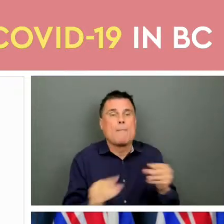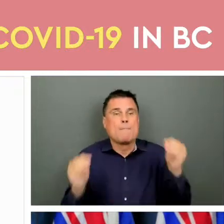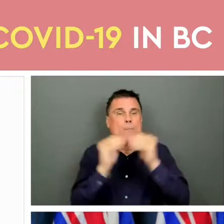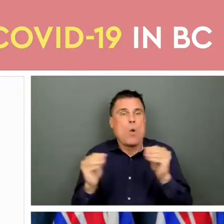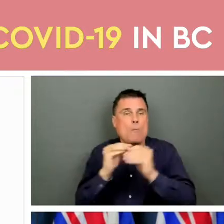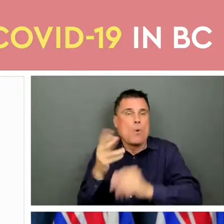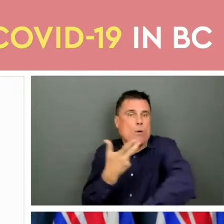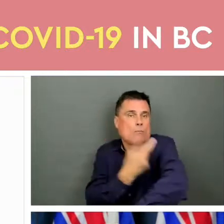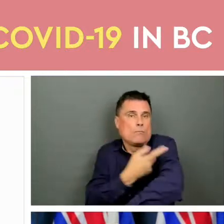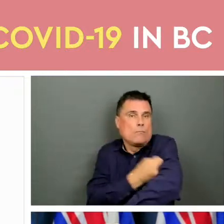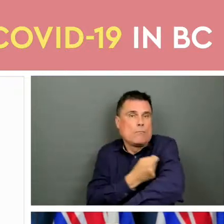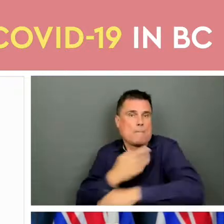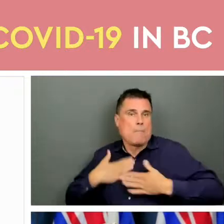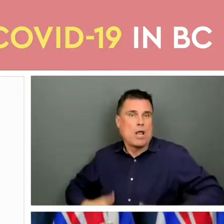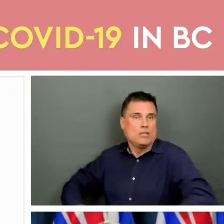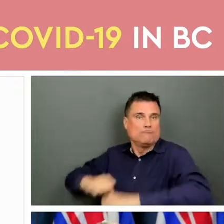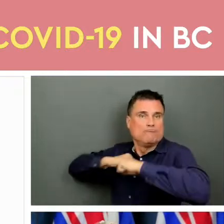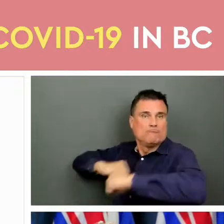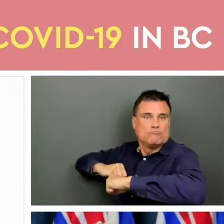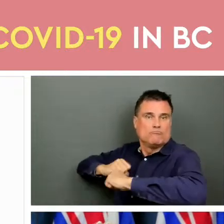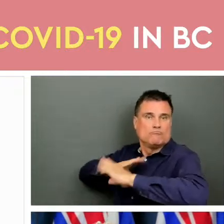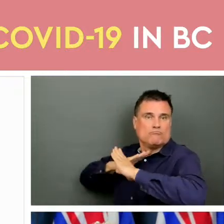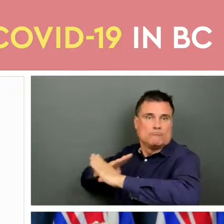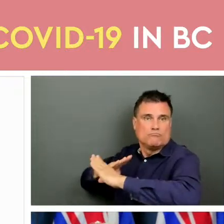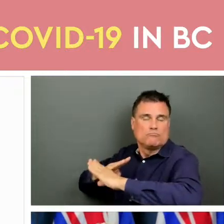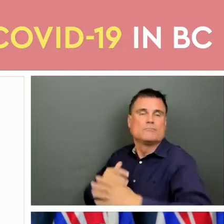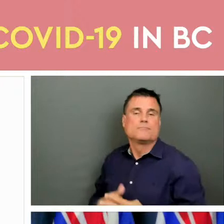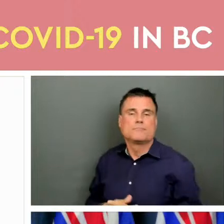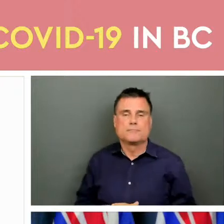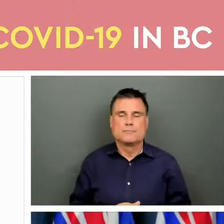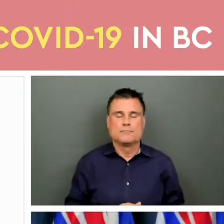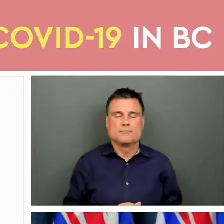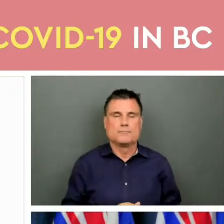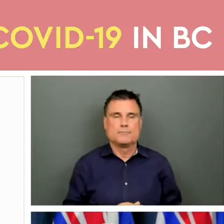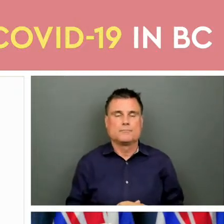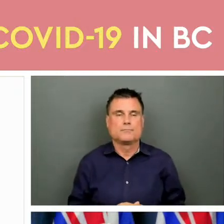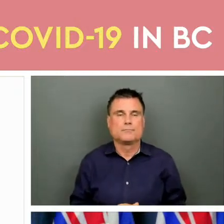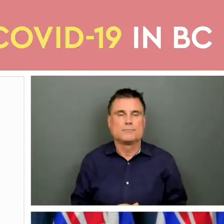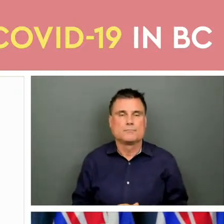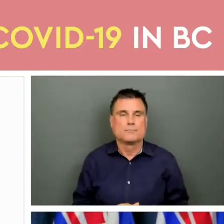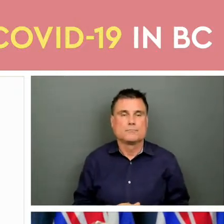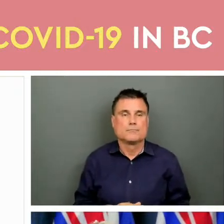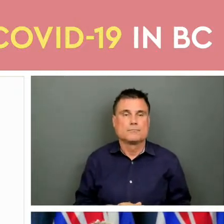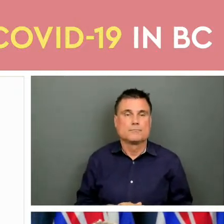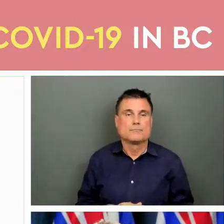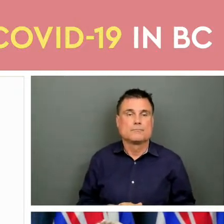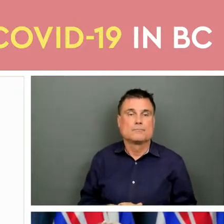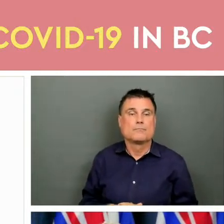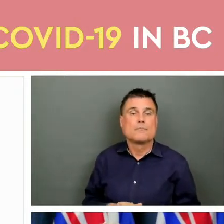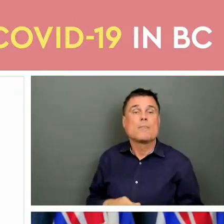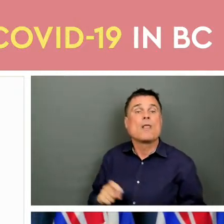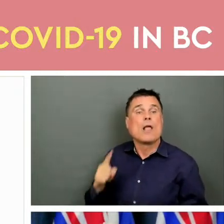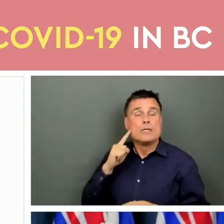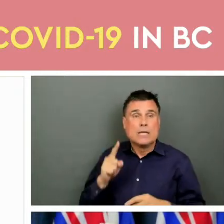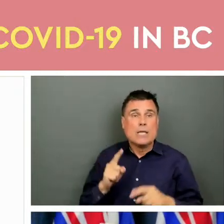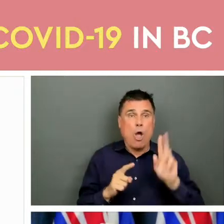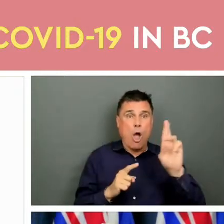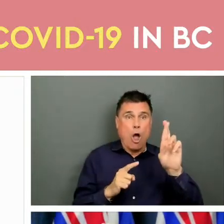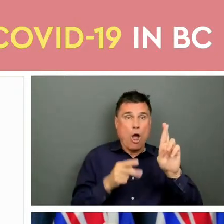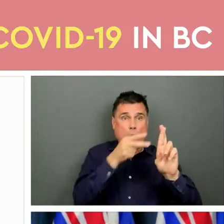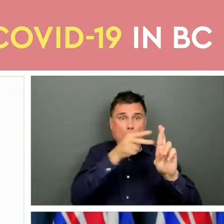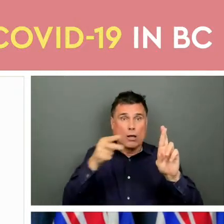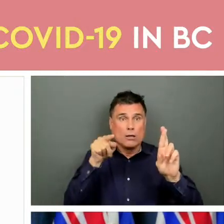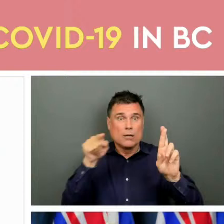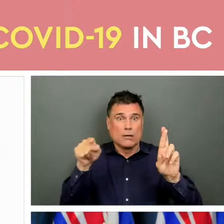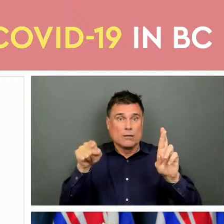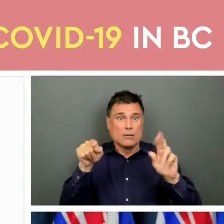is happening in those communities across the province. When we look at case rates, we see that areas like Grand Forks, where